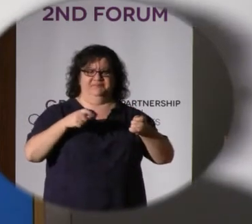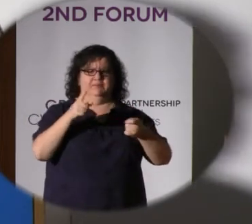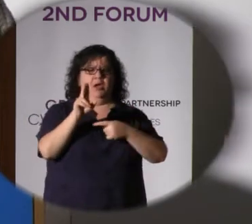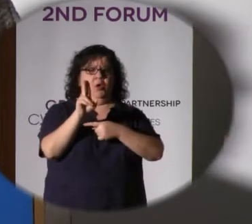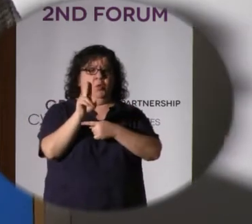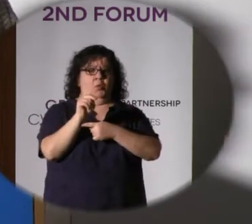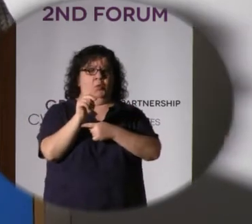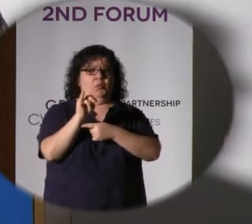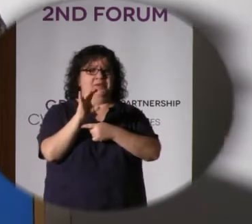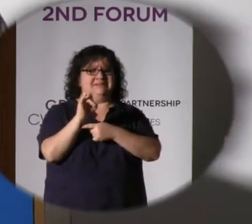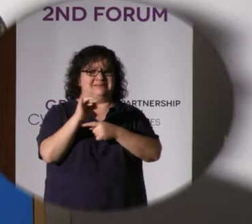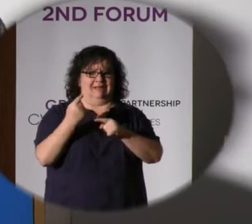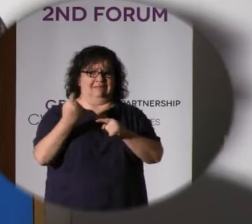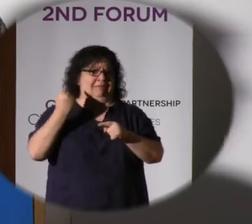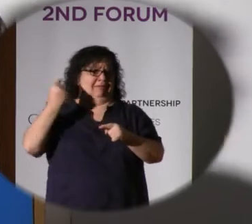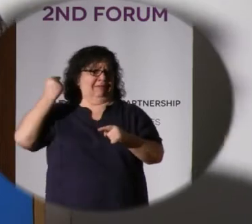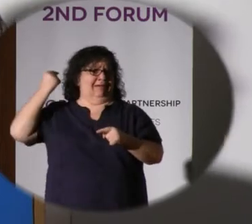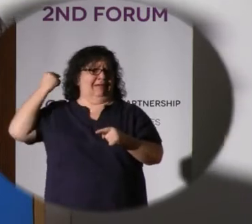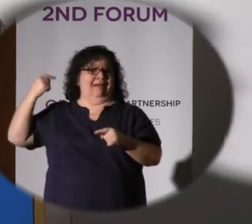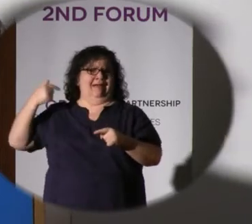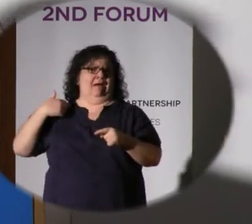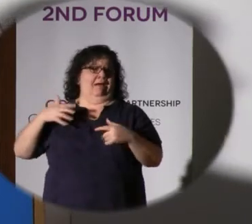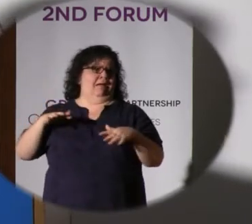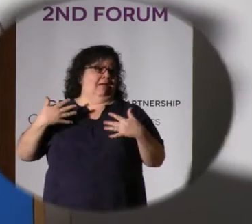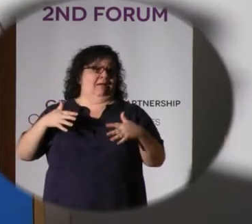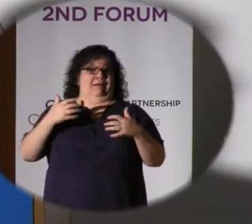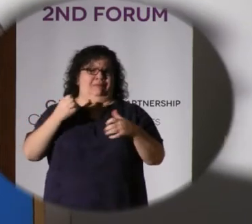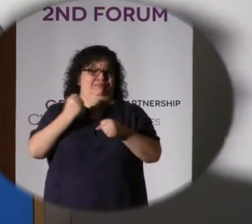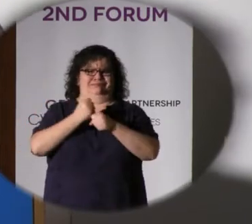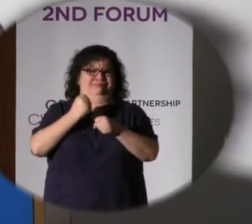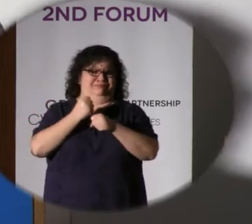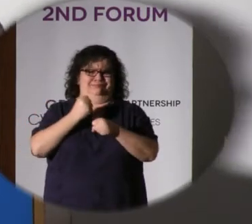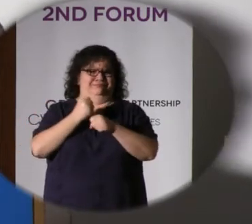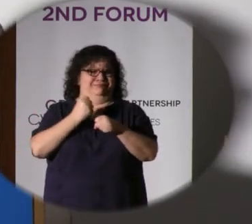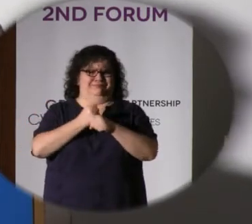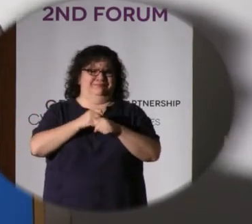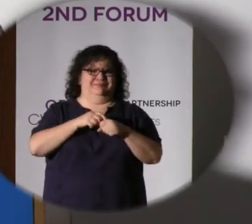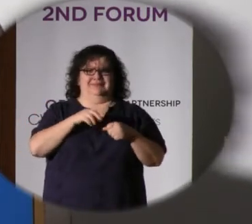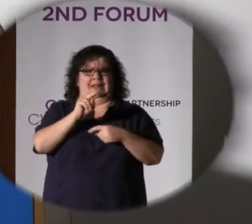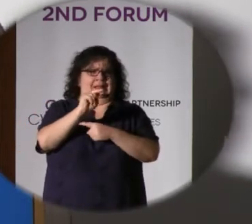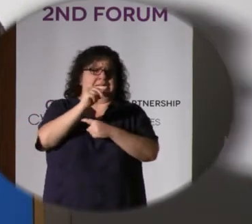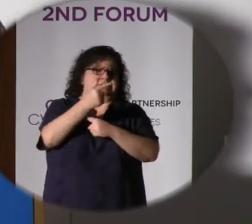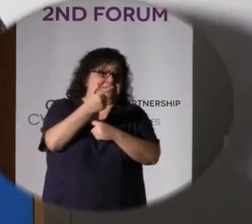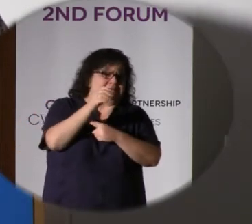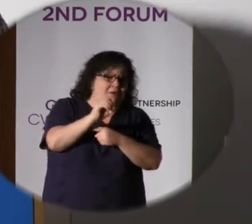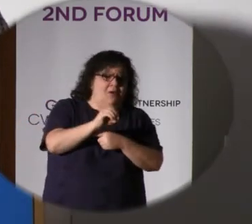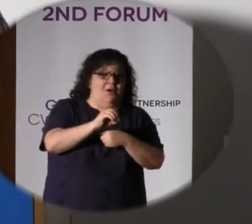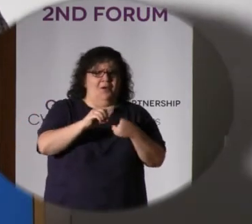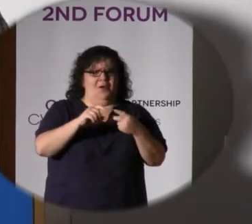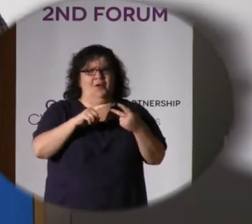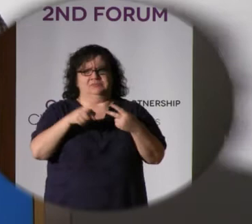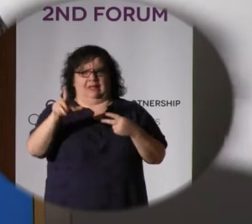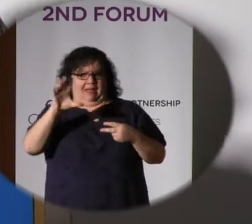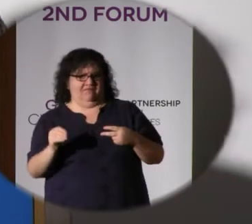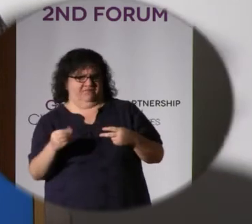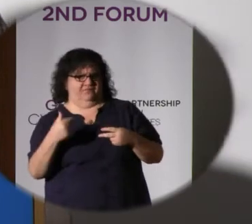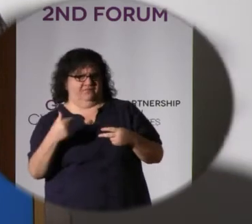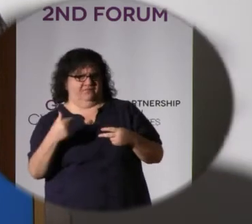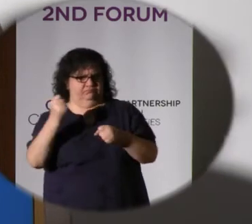or so, with a number of NGOs, including the Quakers in Africa.